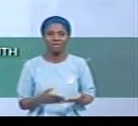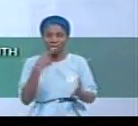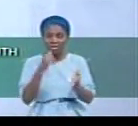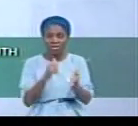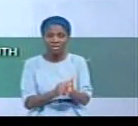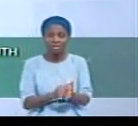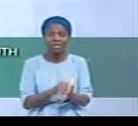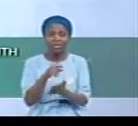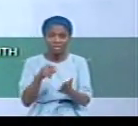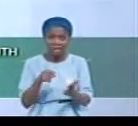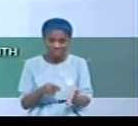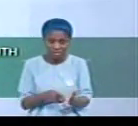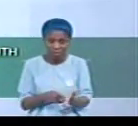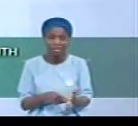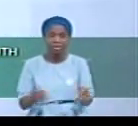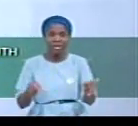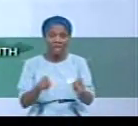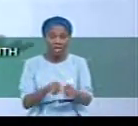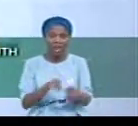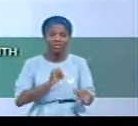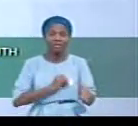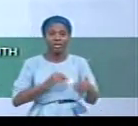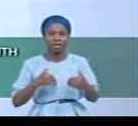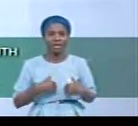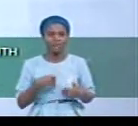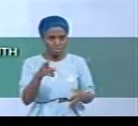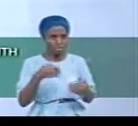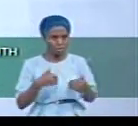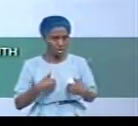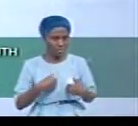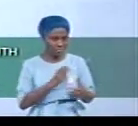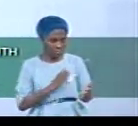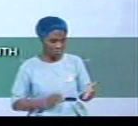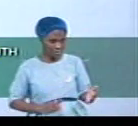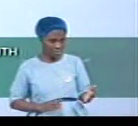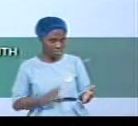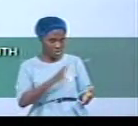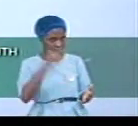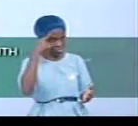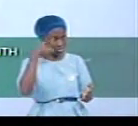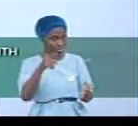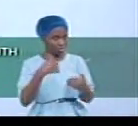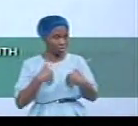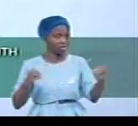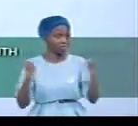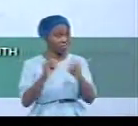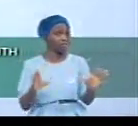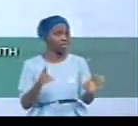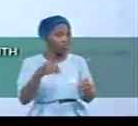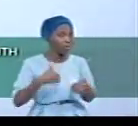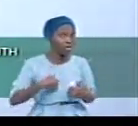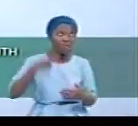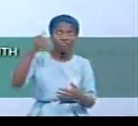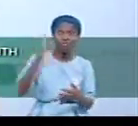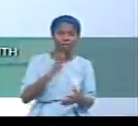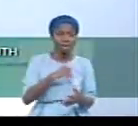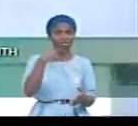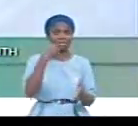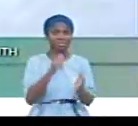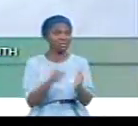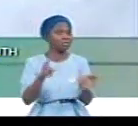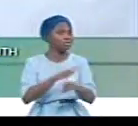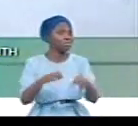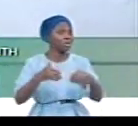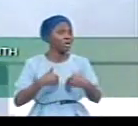I have. You have Christ, and you said you had nothing. You have God and say you said you have nothing. You have